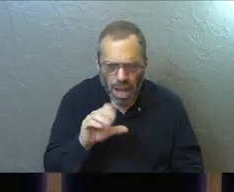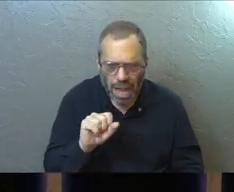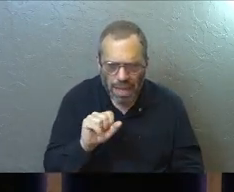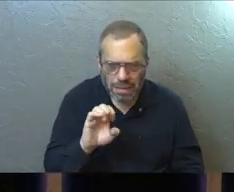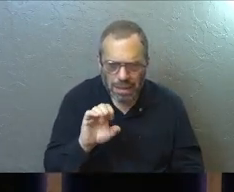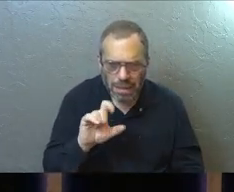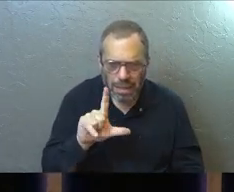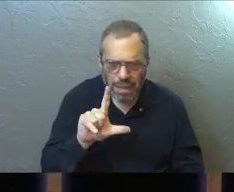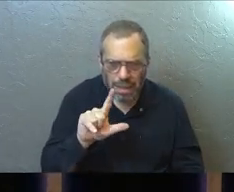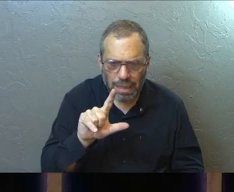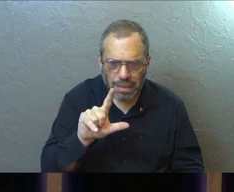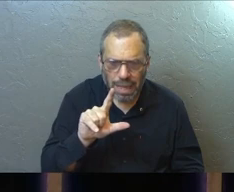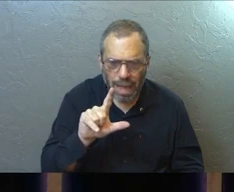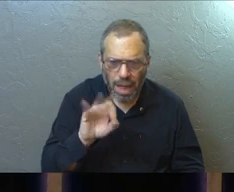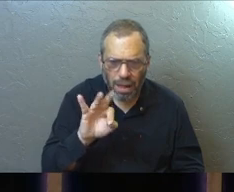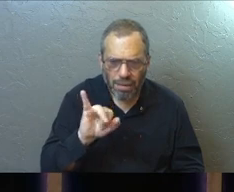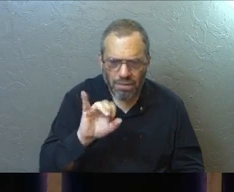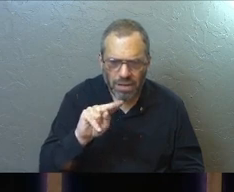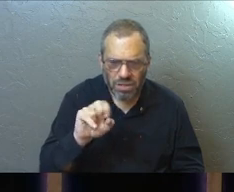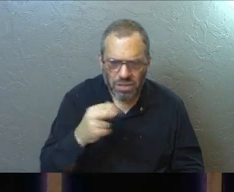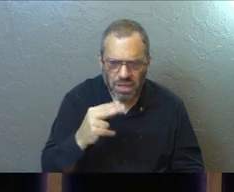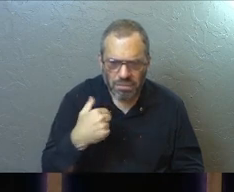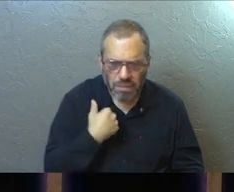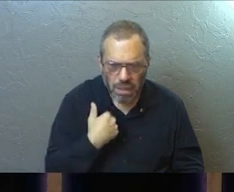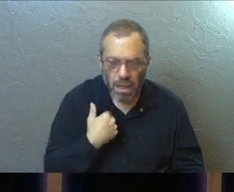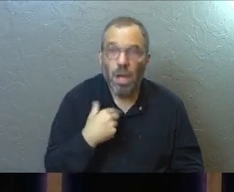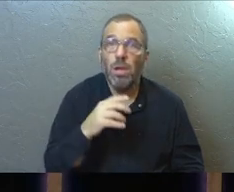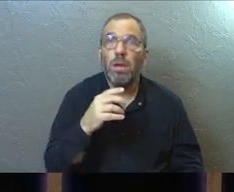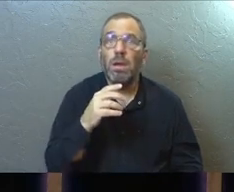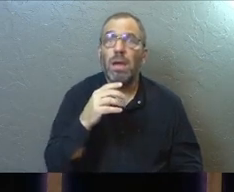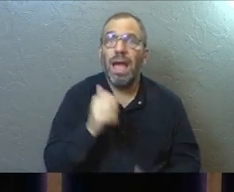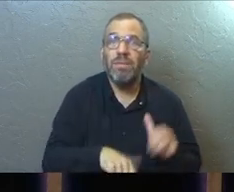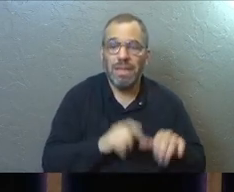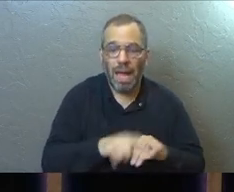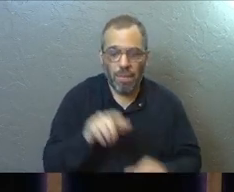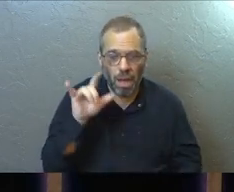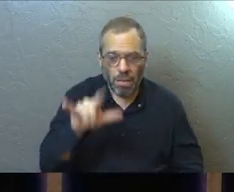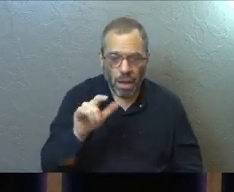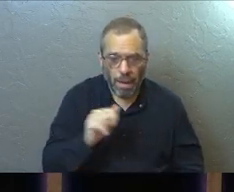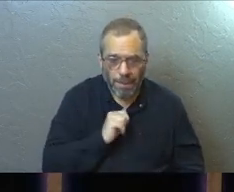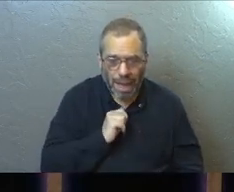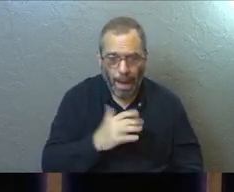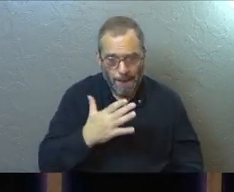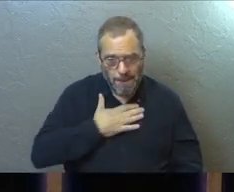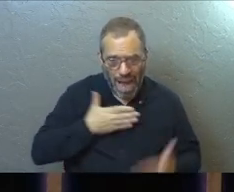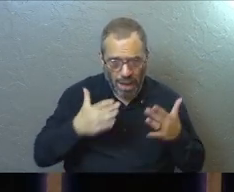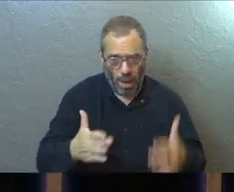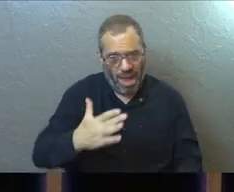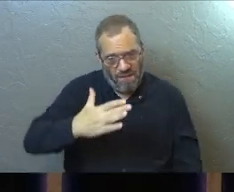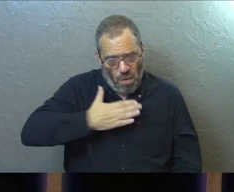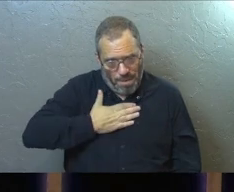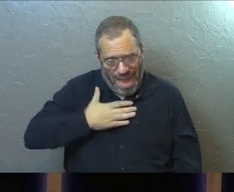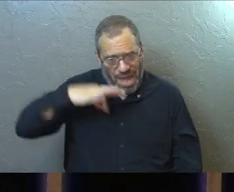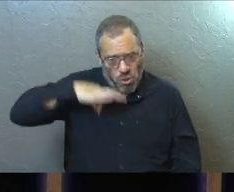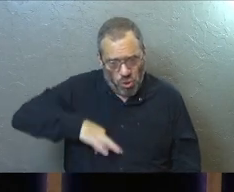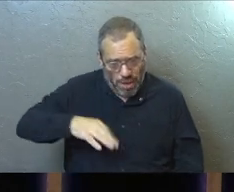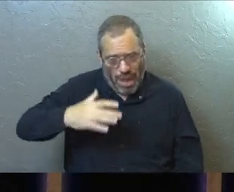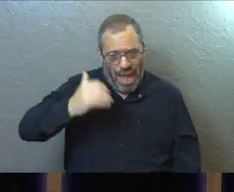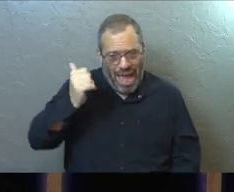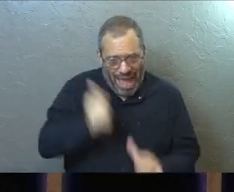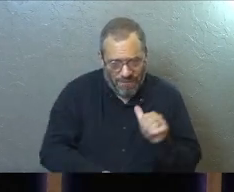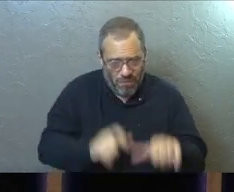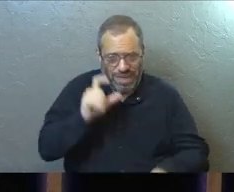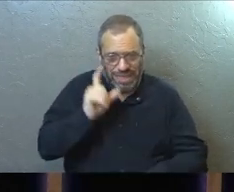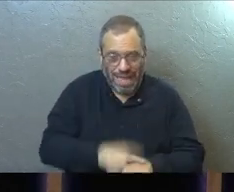every single time. Your autopilot reads my way for my good